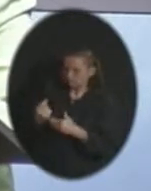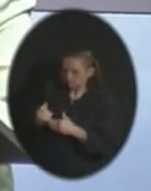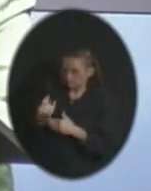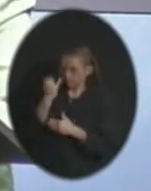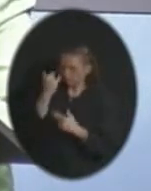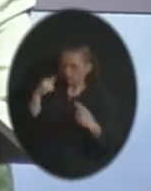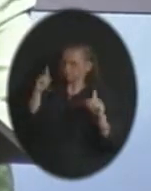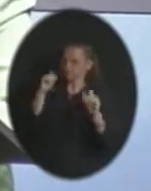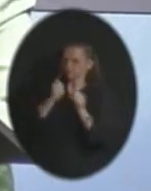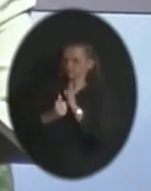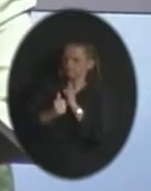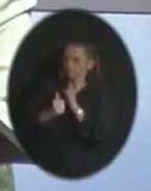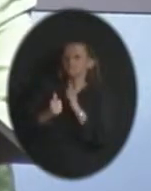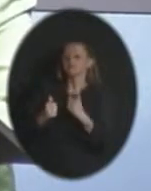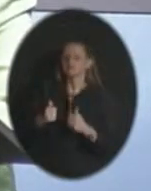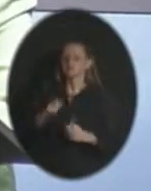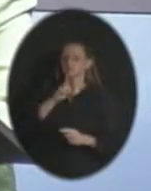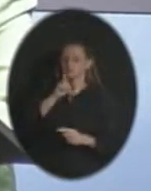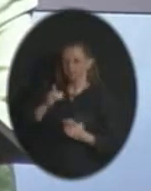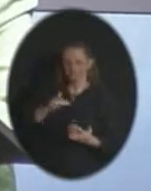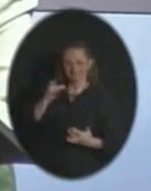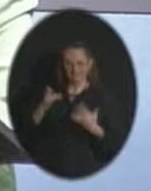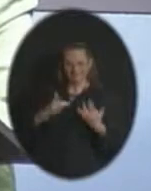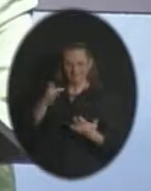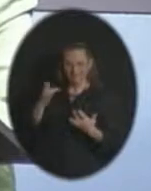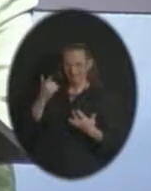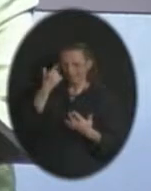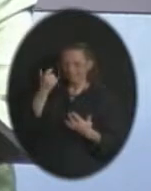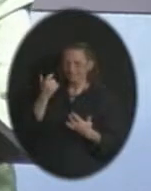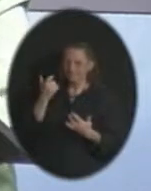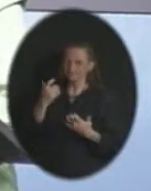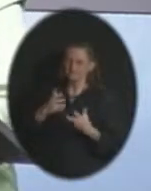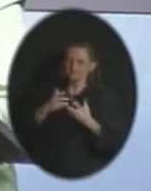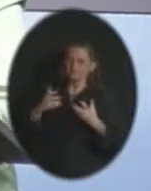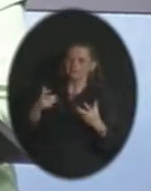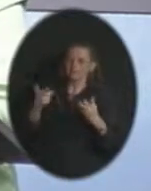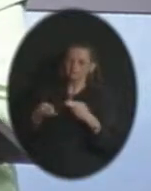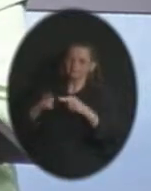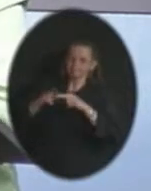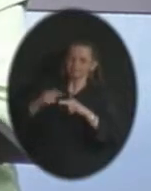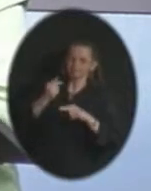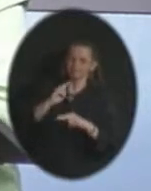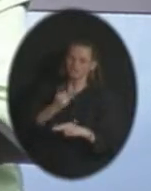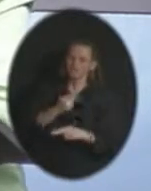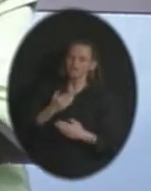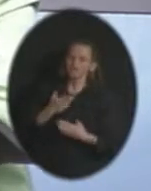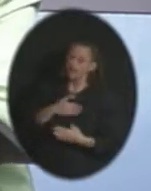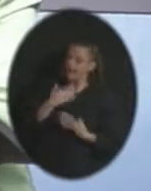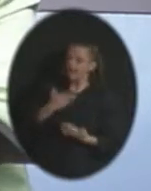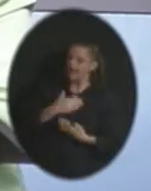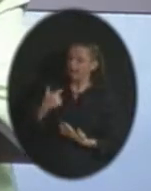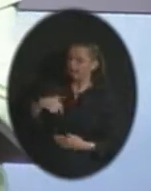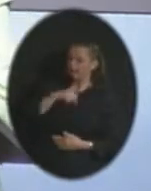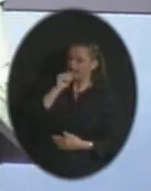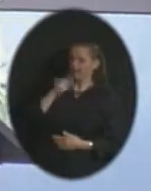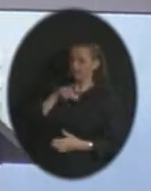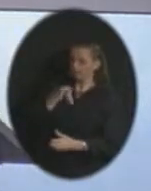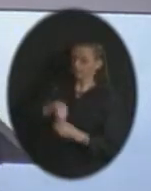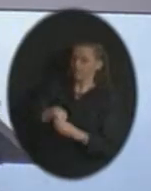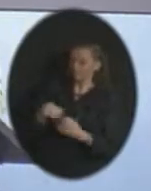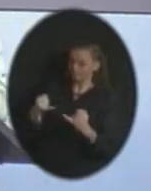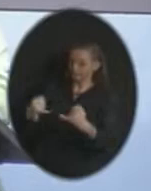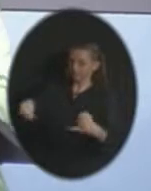but that's really pretty exciting because there's a great need for us, and I'm really sort of glad I'm not going to have to make the boundary decisions for that.